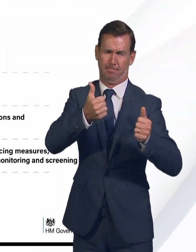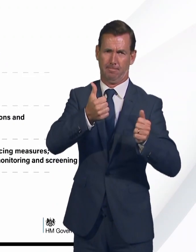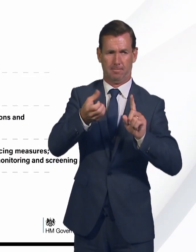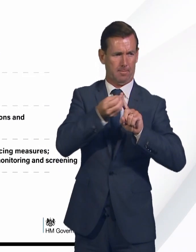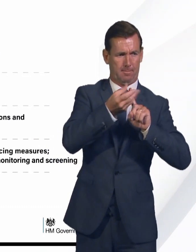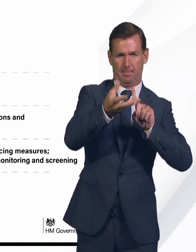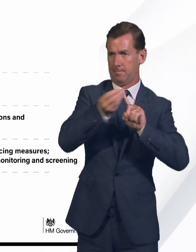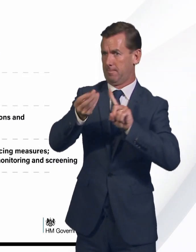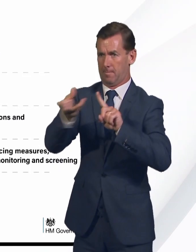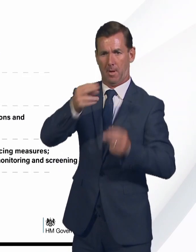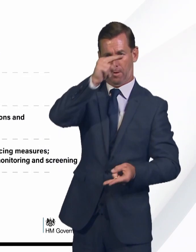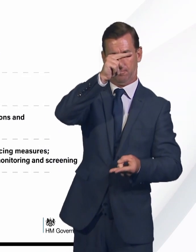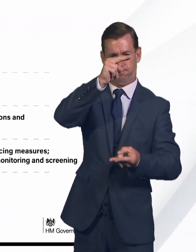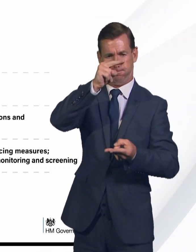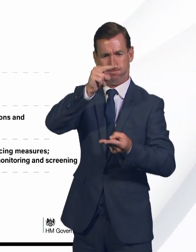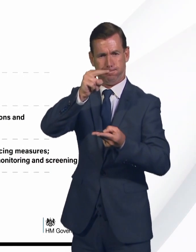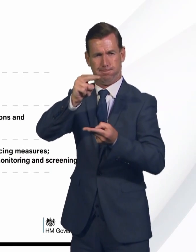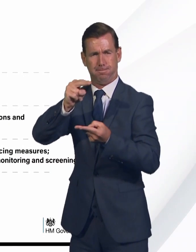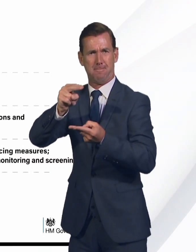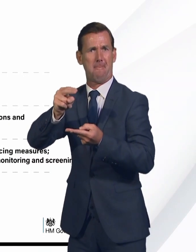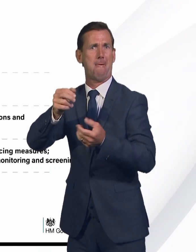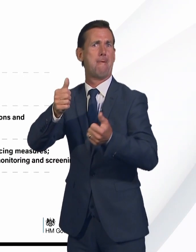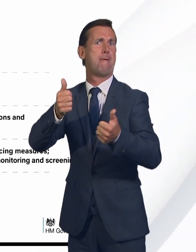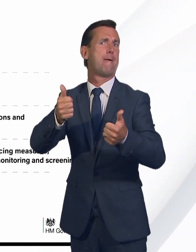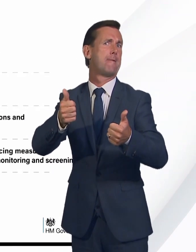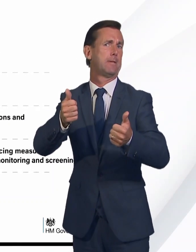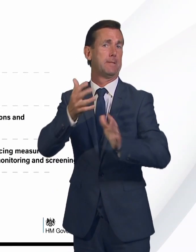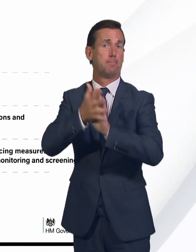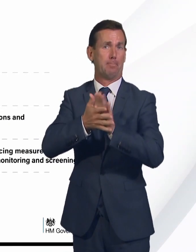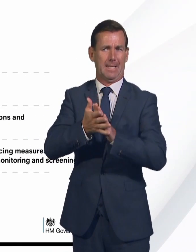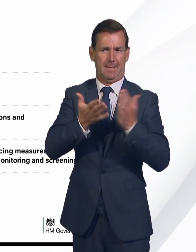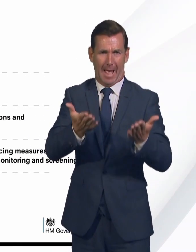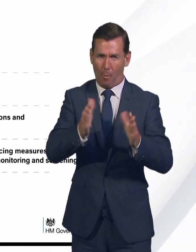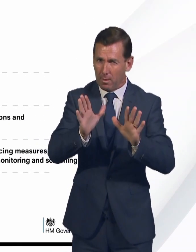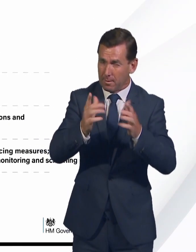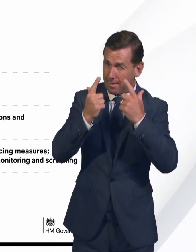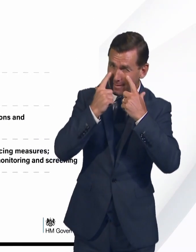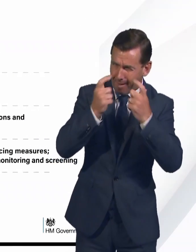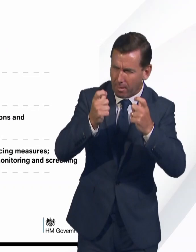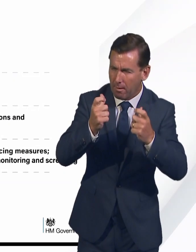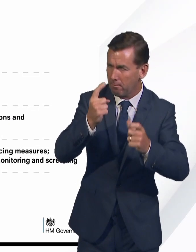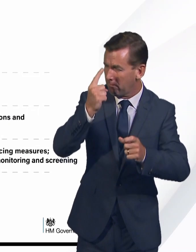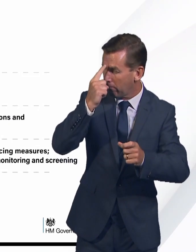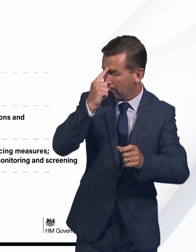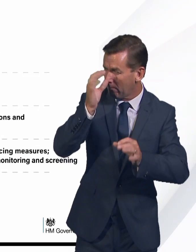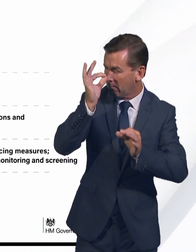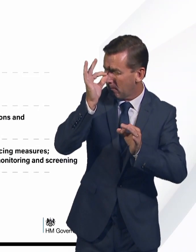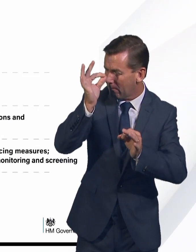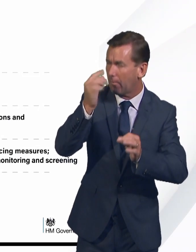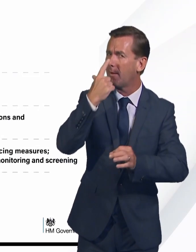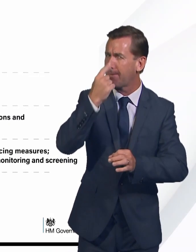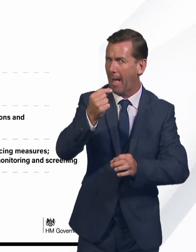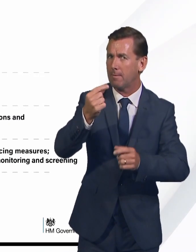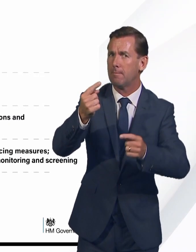down. Cautiously and carefully and responsibly, we're now in a position to start moving to